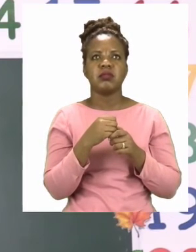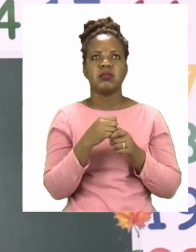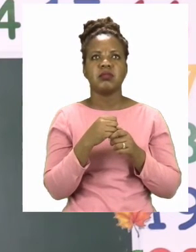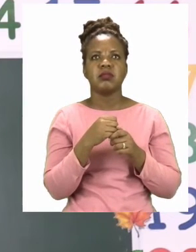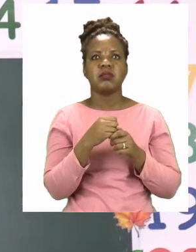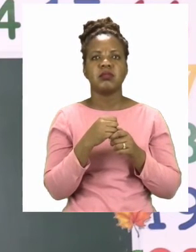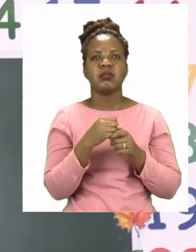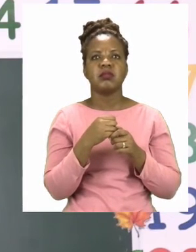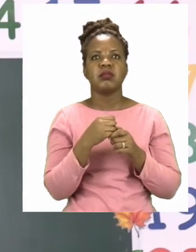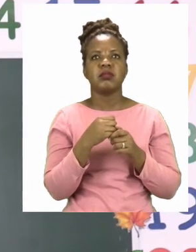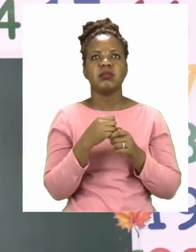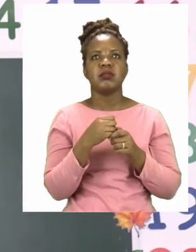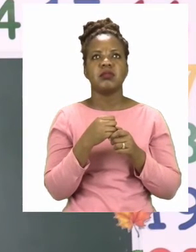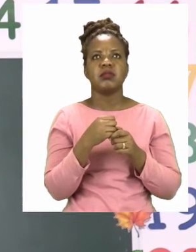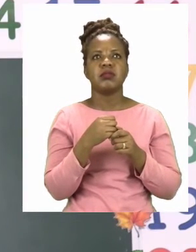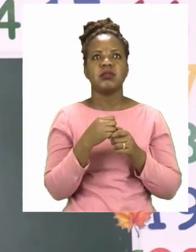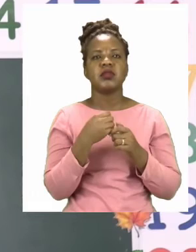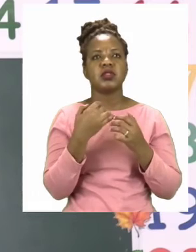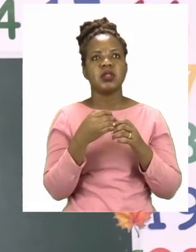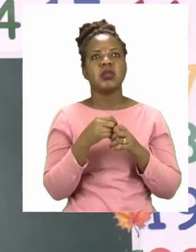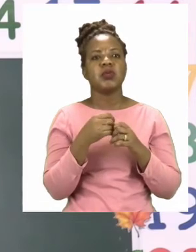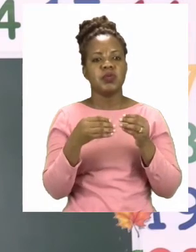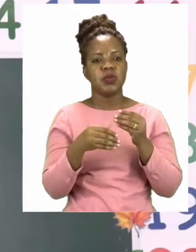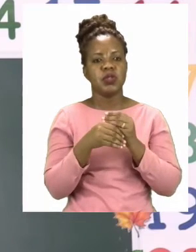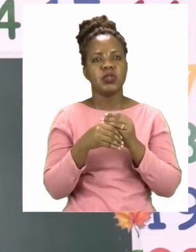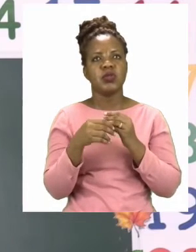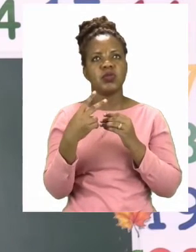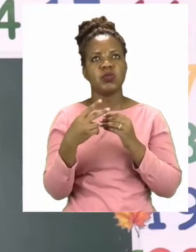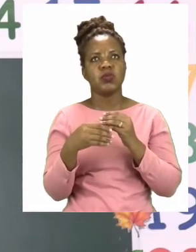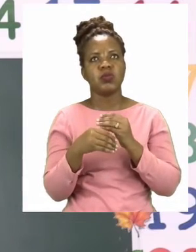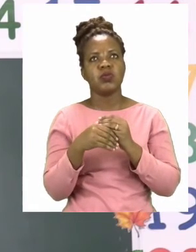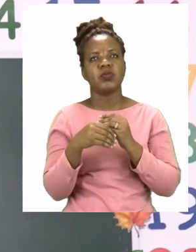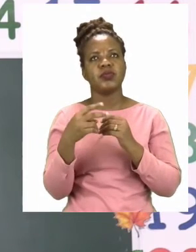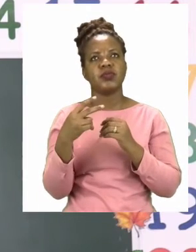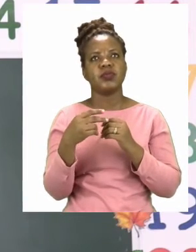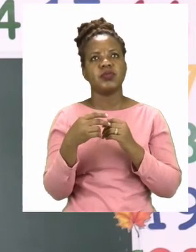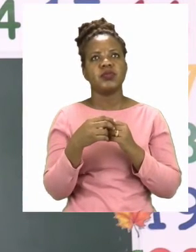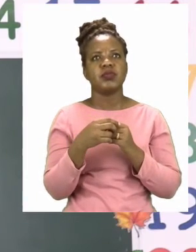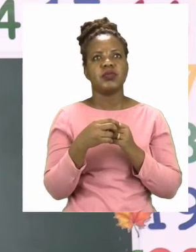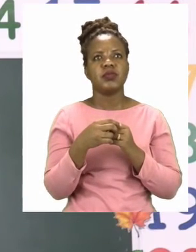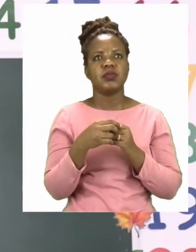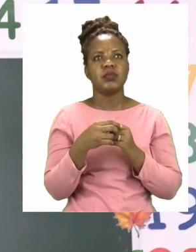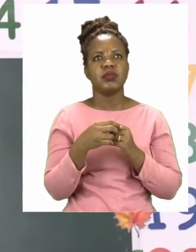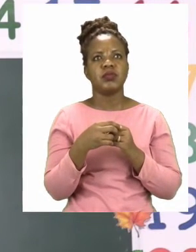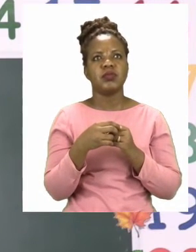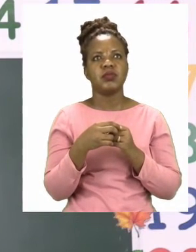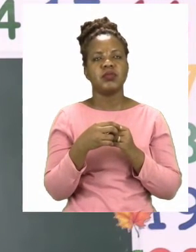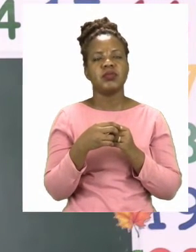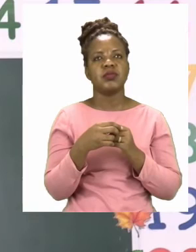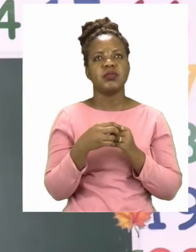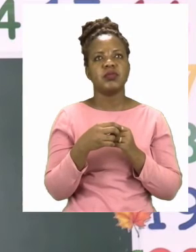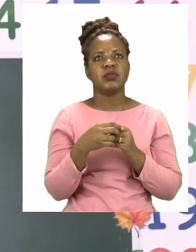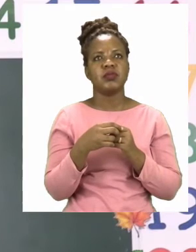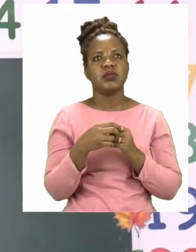get this answer, we are counting in twos. So if we have 2 sets of 2, what is